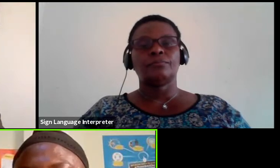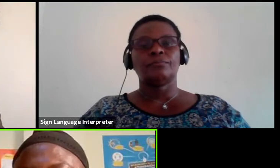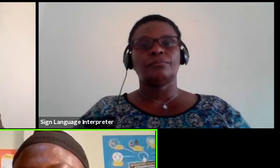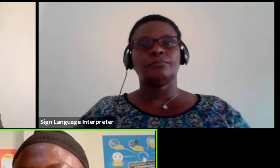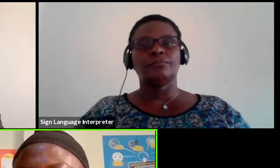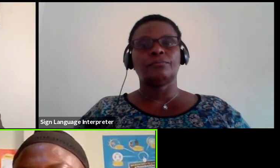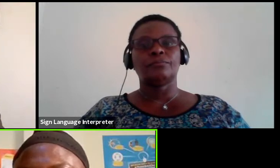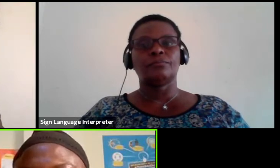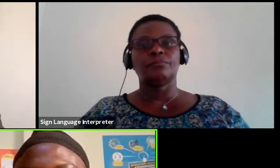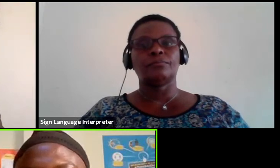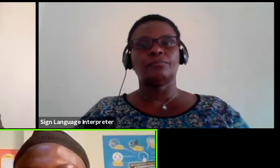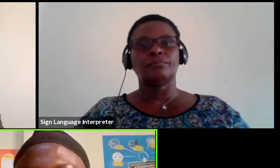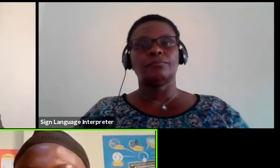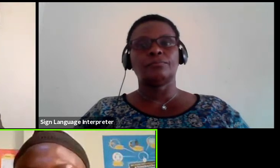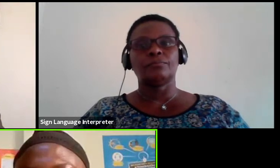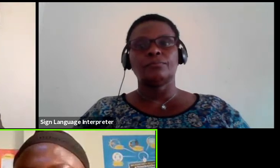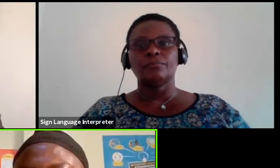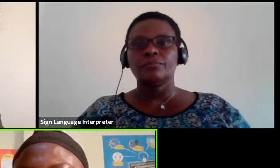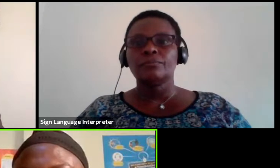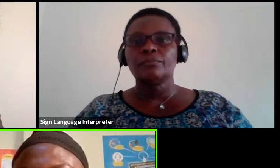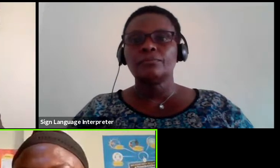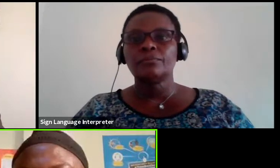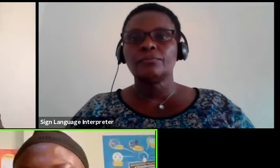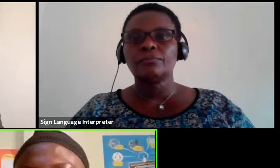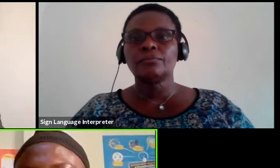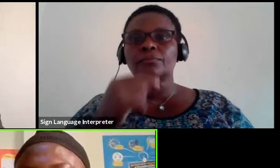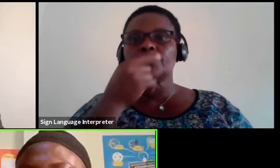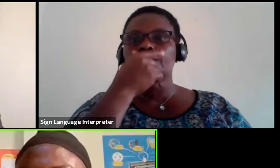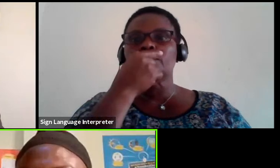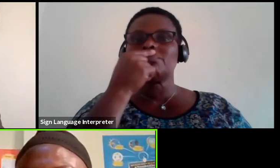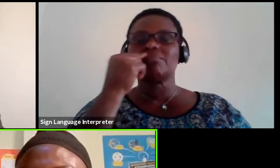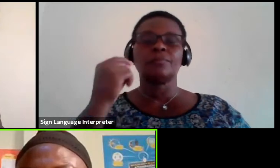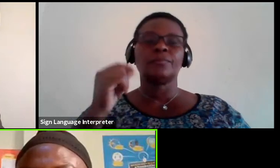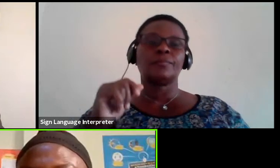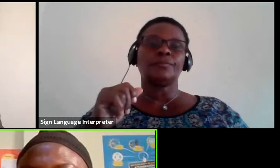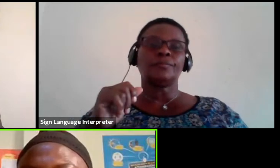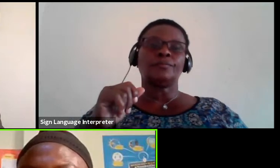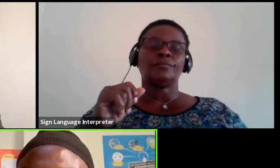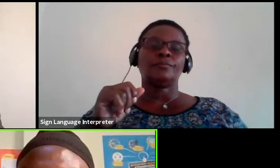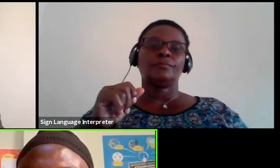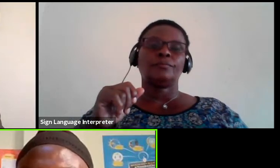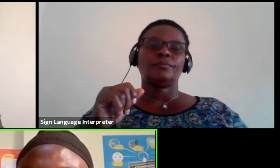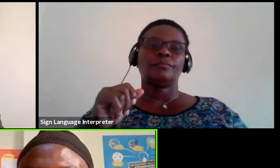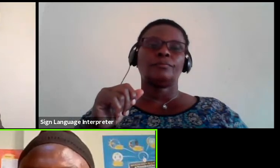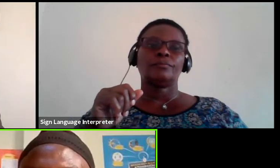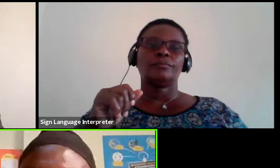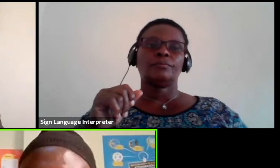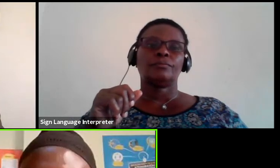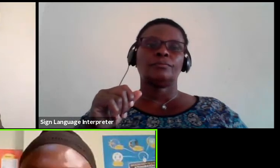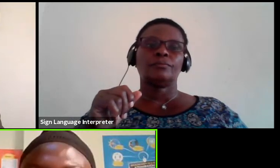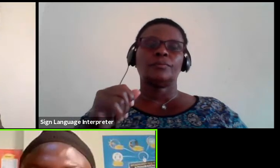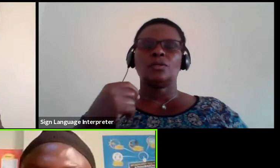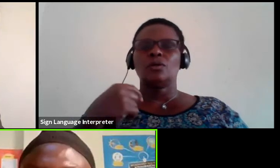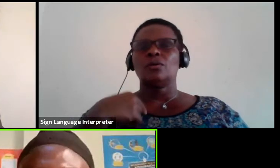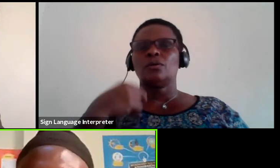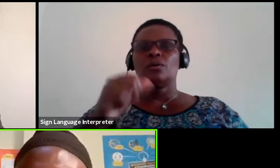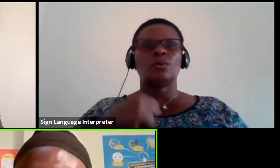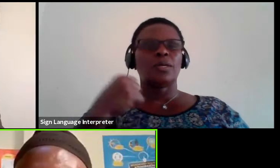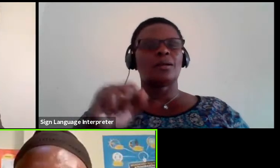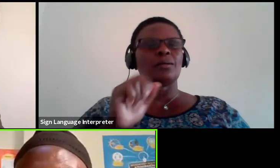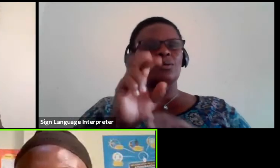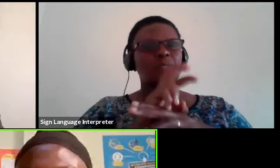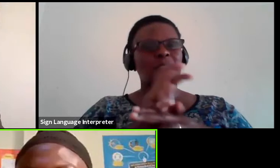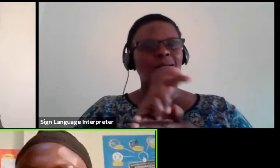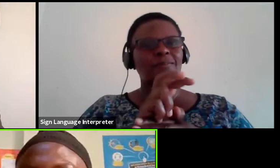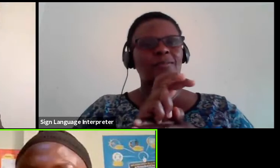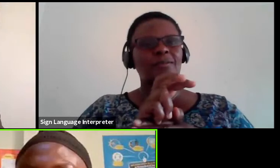then look at us and say, okay, fine, we're not going to survey. So you need to do that. And like we had earlier